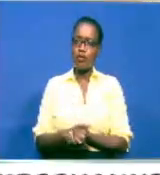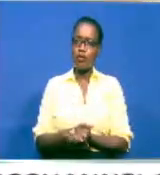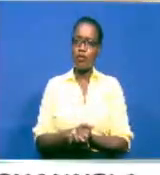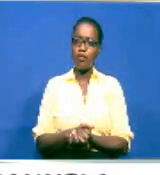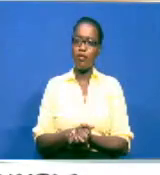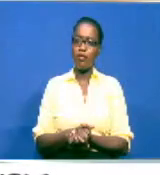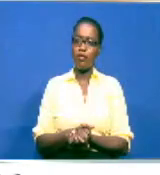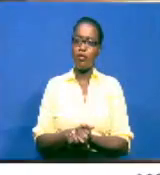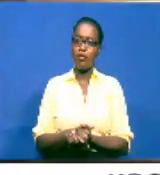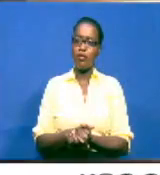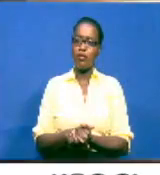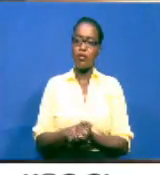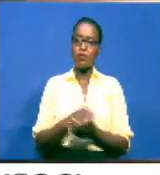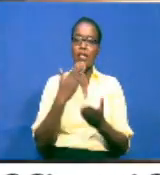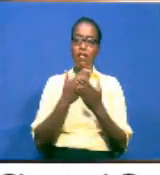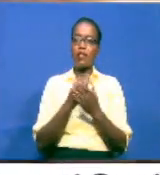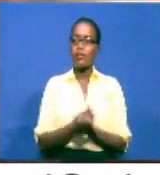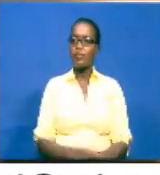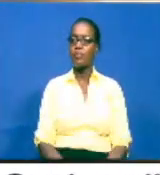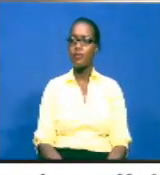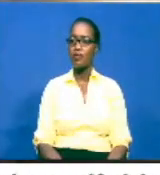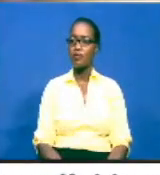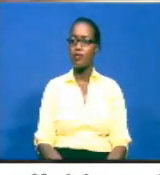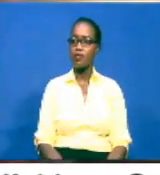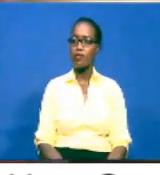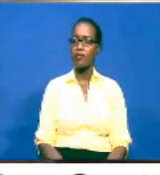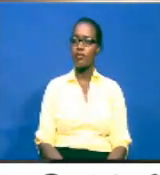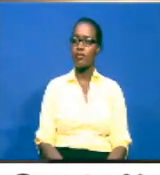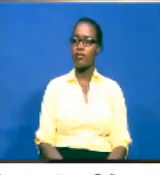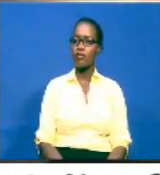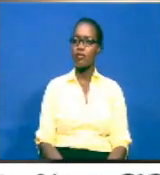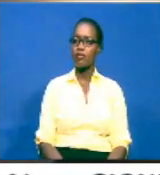ready? Thank you, Mugo. So,